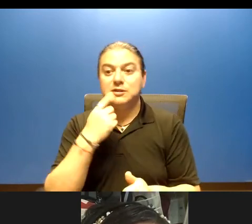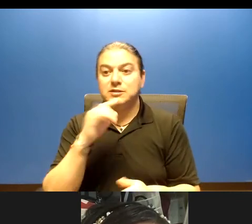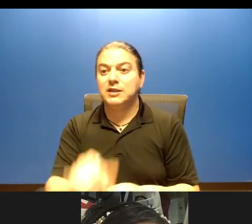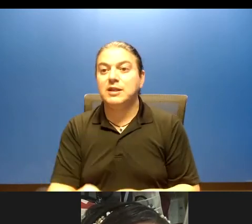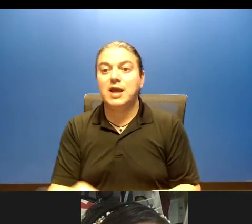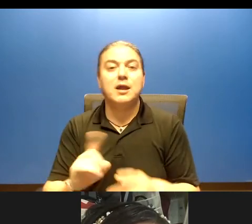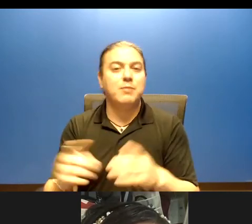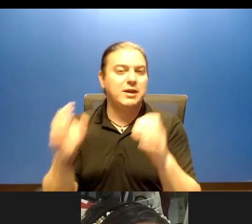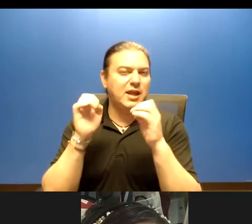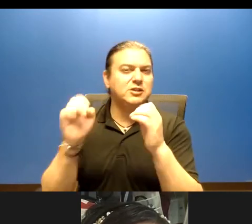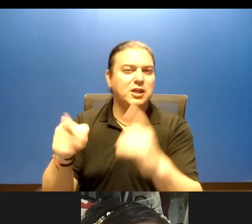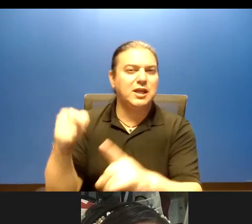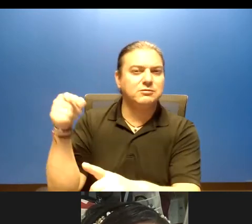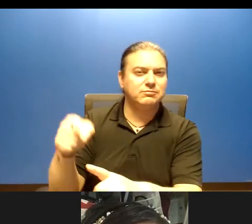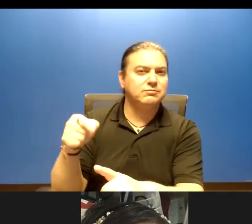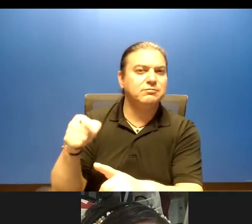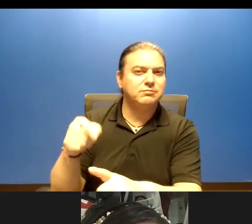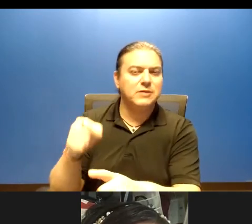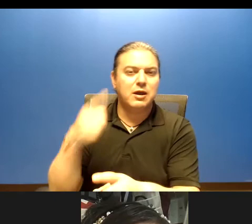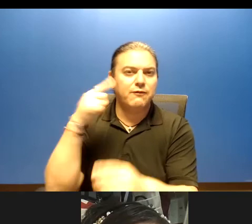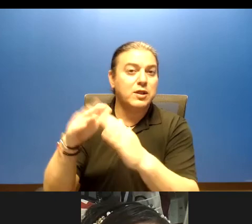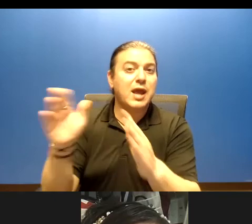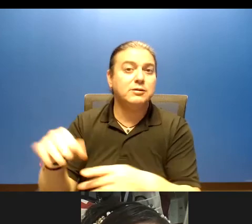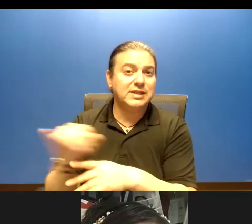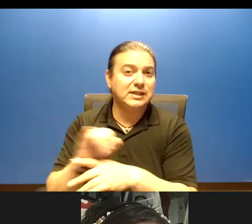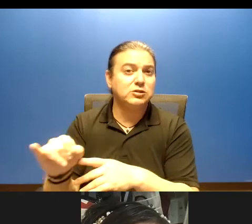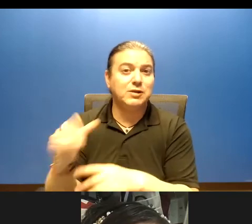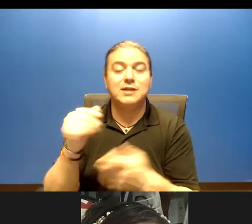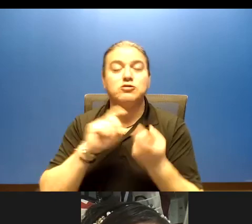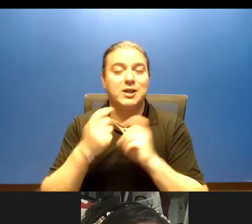our experiences. So education for the housing industry and change.